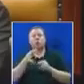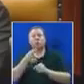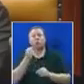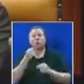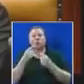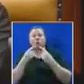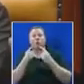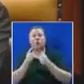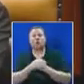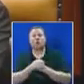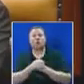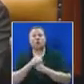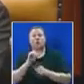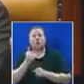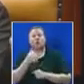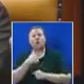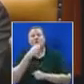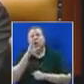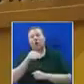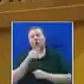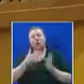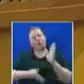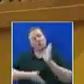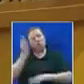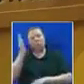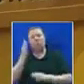I'm about to ask you to leave the house.